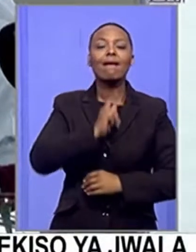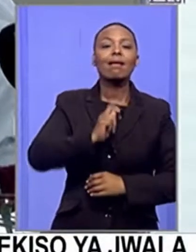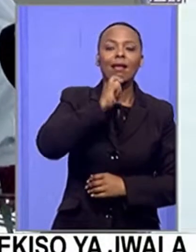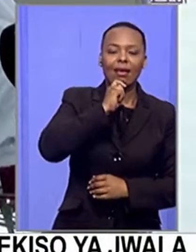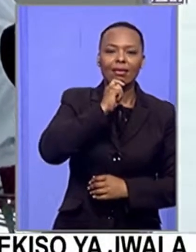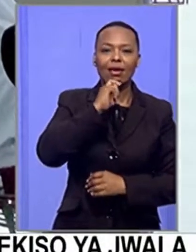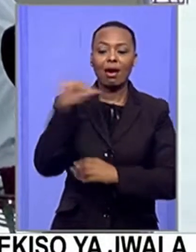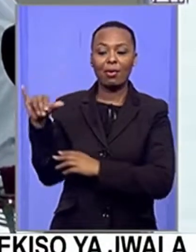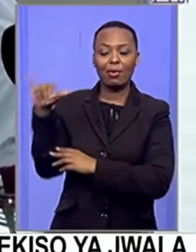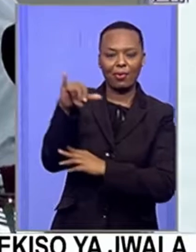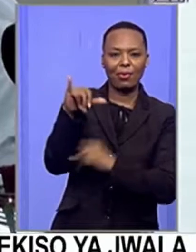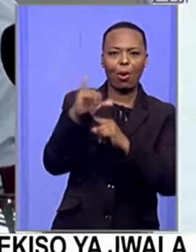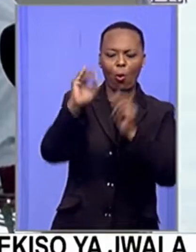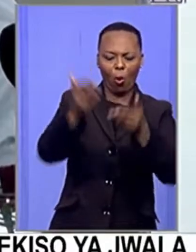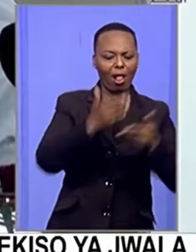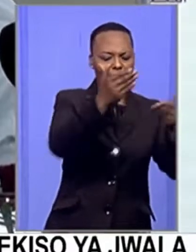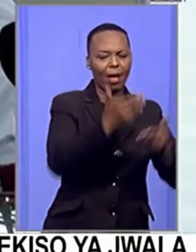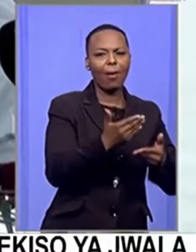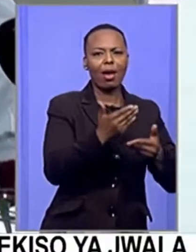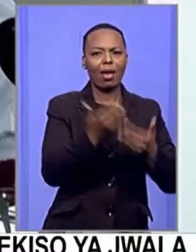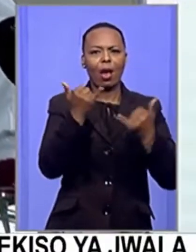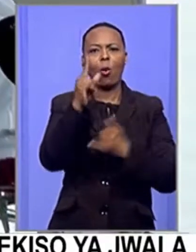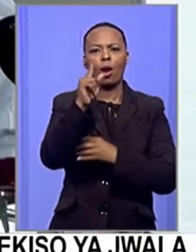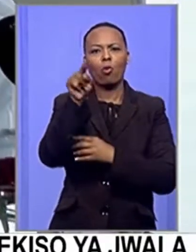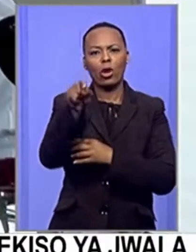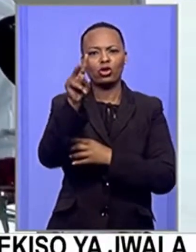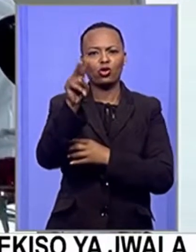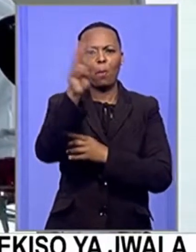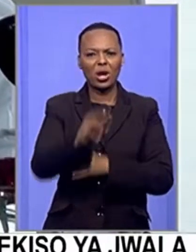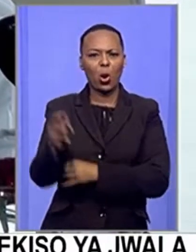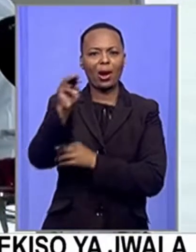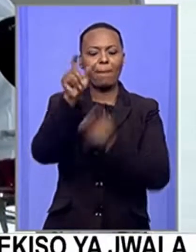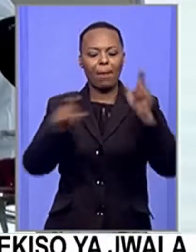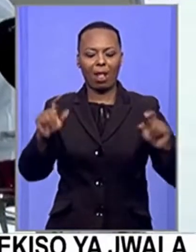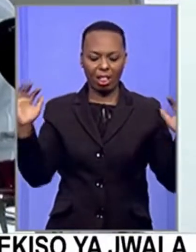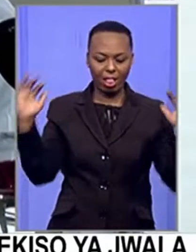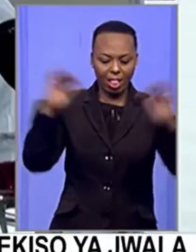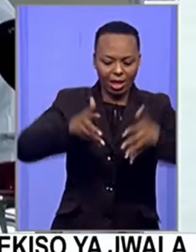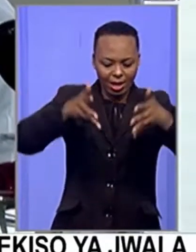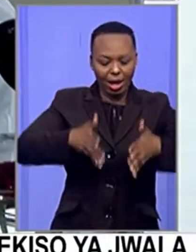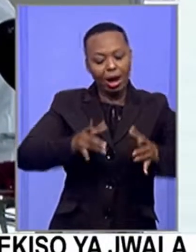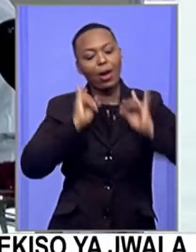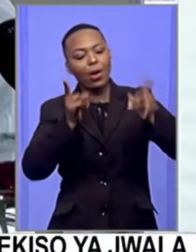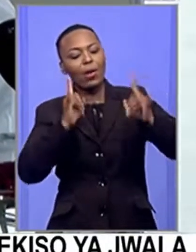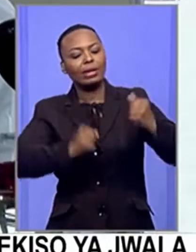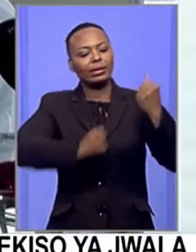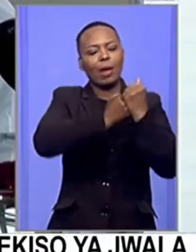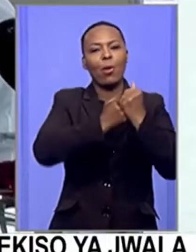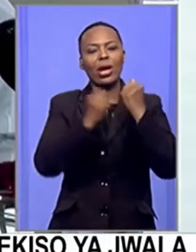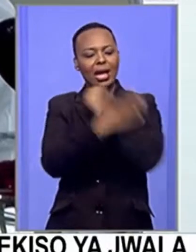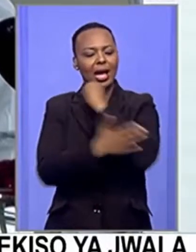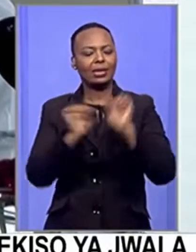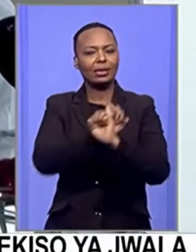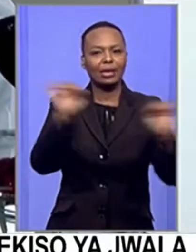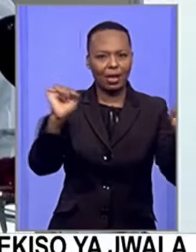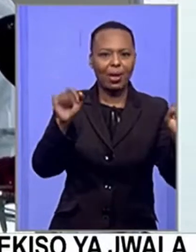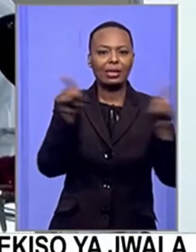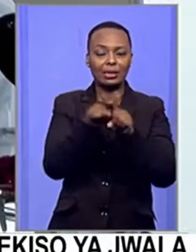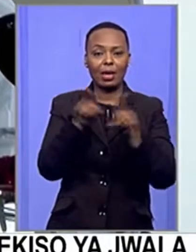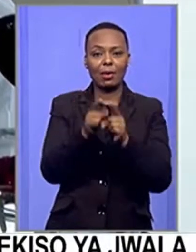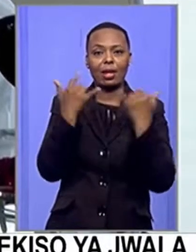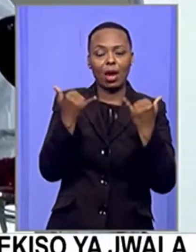is going to welcome over 1.2 million fans to my country to cheer on their nations, and wanted